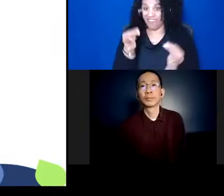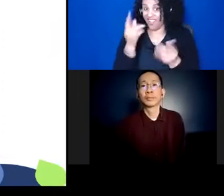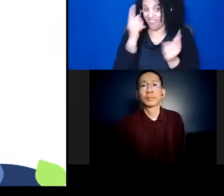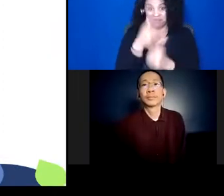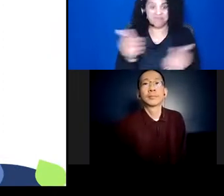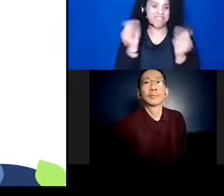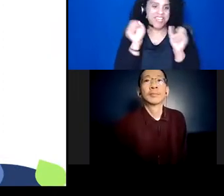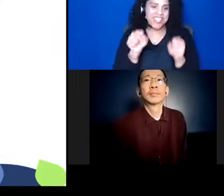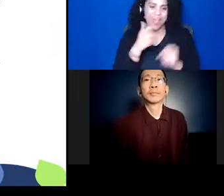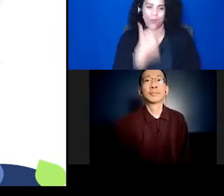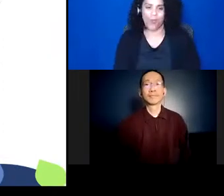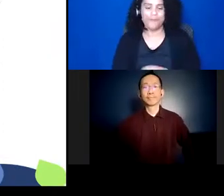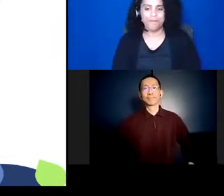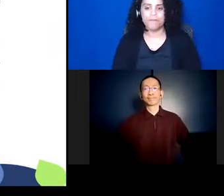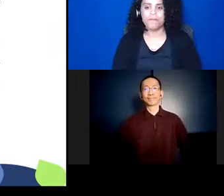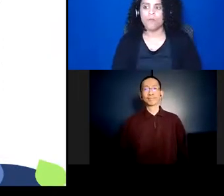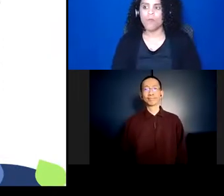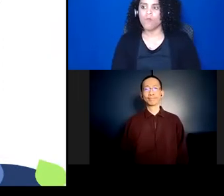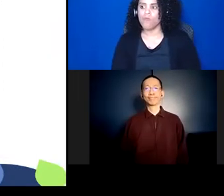that.